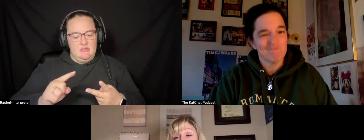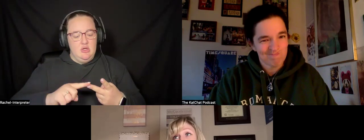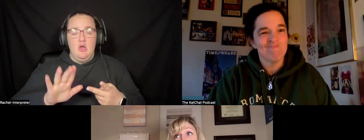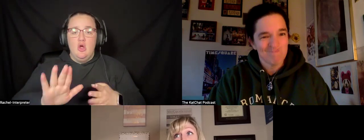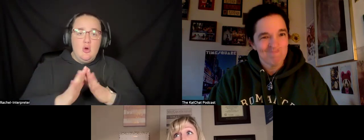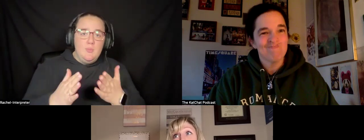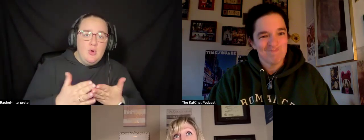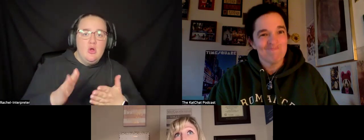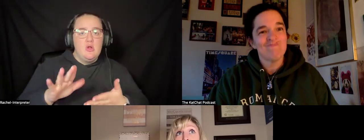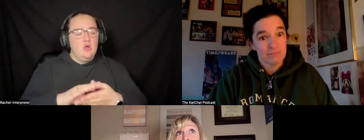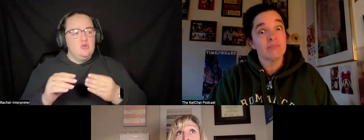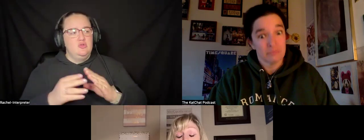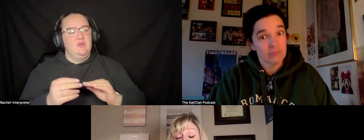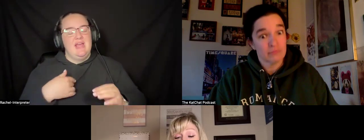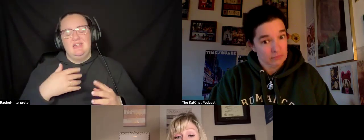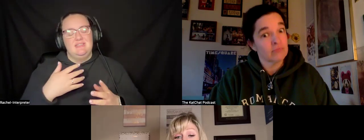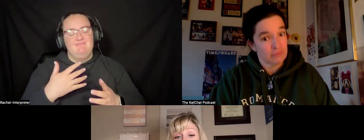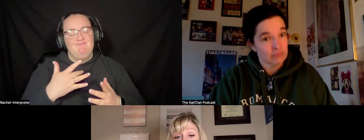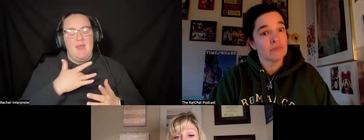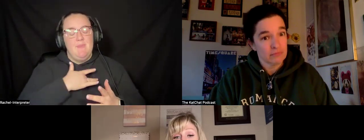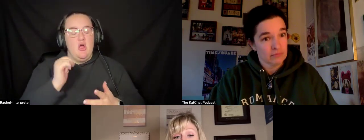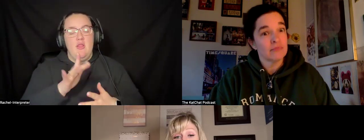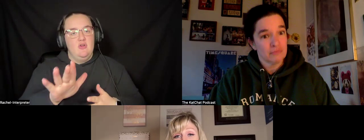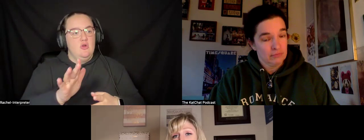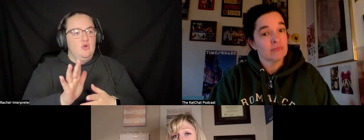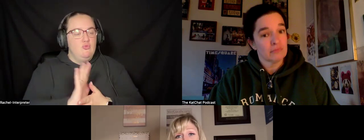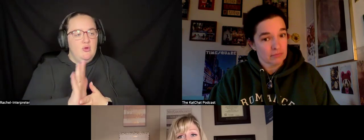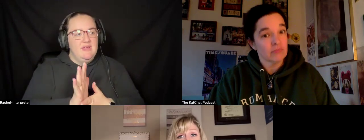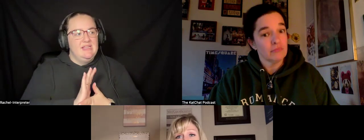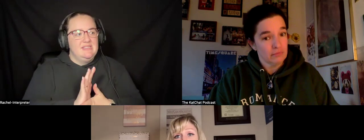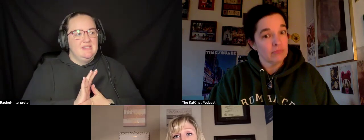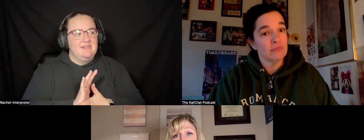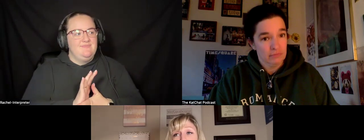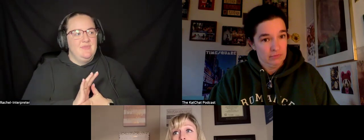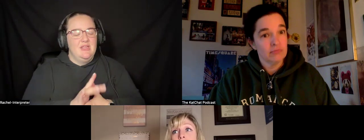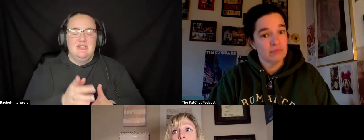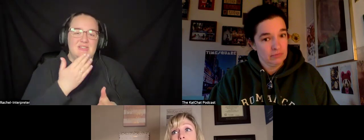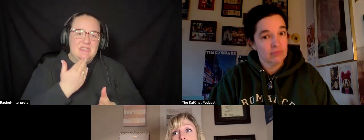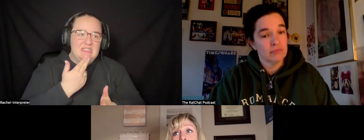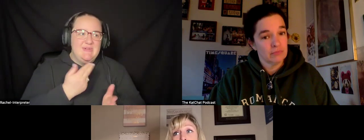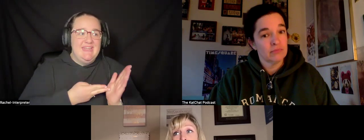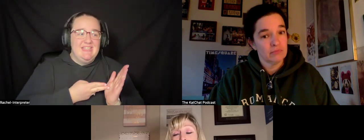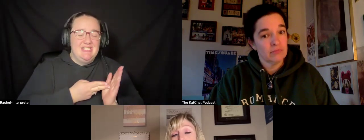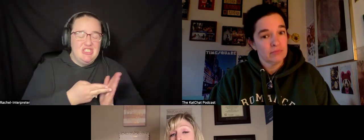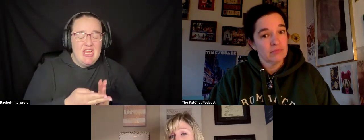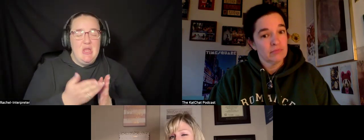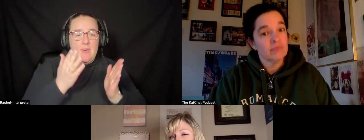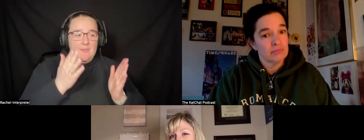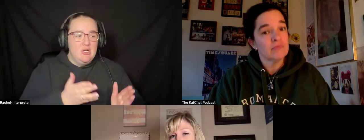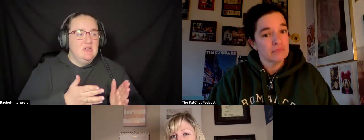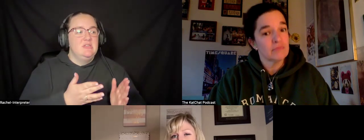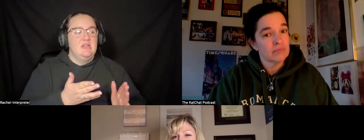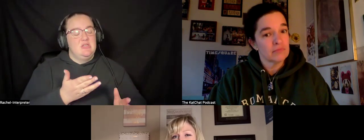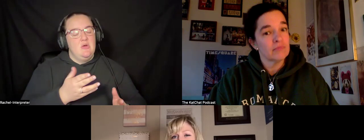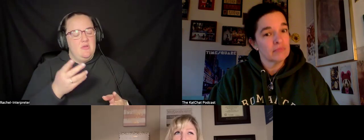and I just admire all of her movies and whatnot. But I just think she's just such a sweet, genuine person, and so th those would be my